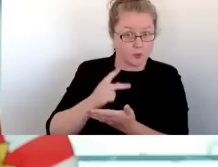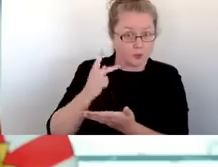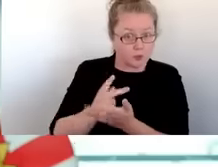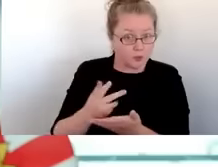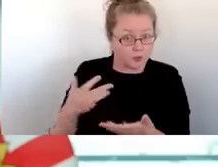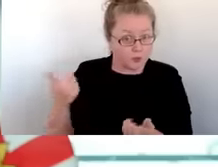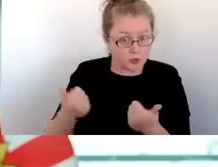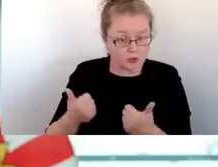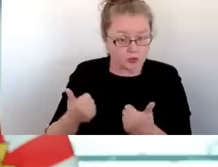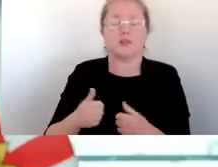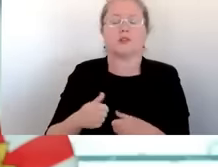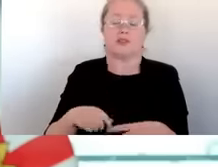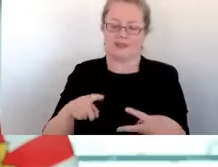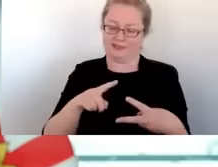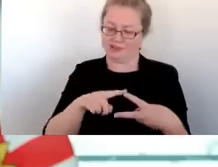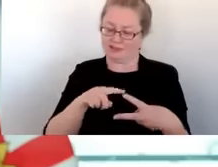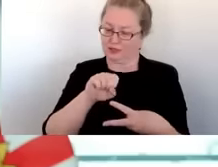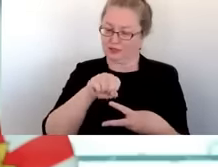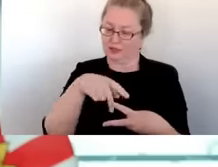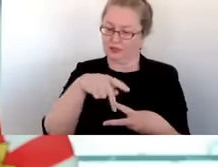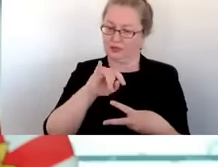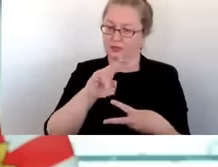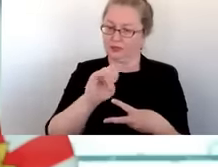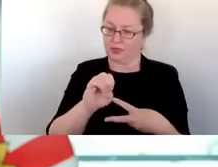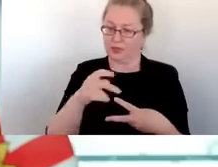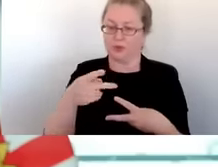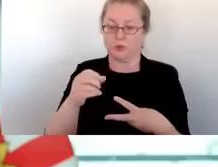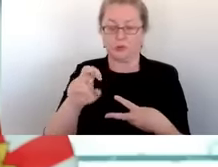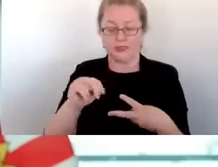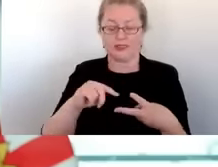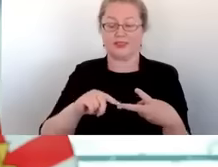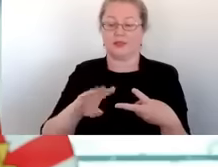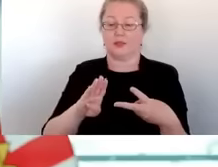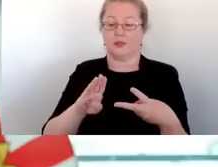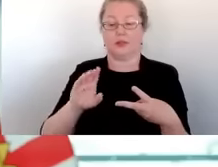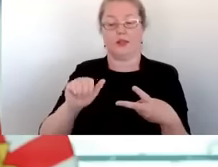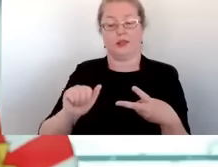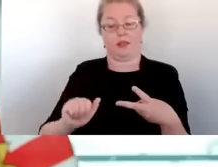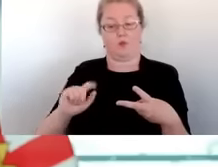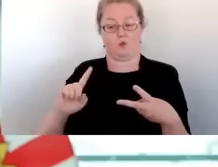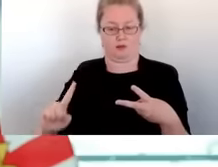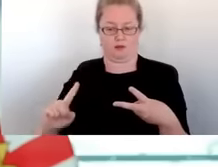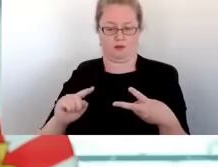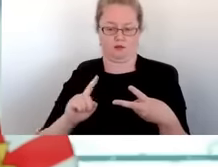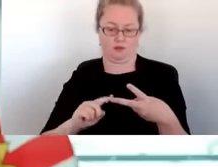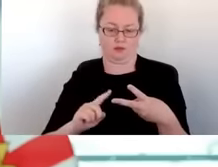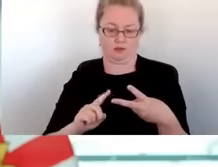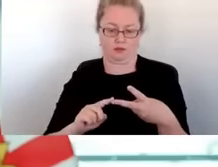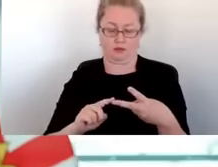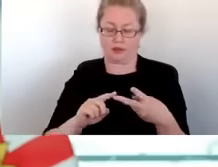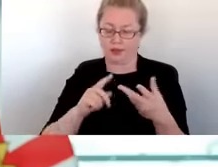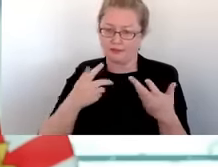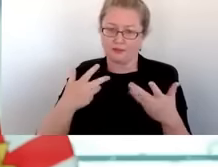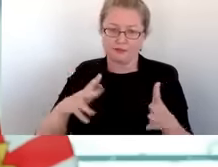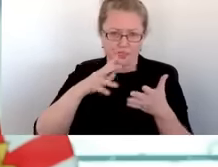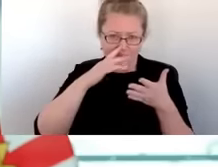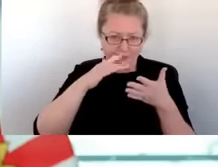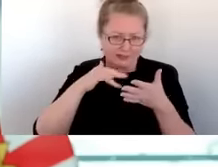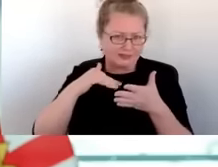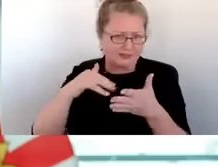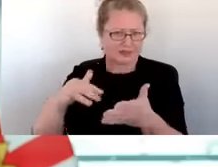that we have is the one that's bivalent with BA.1. And that in the clinical studies has shown to give a